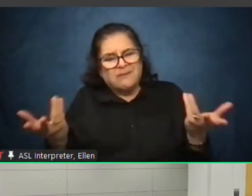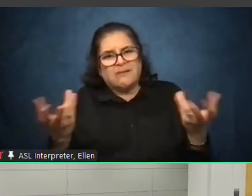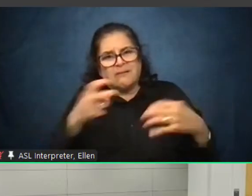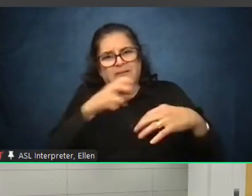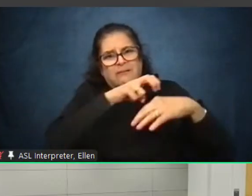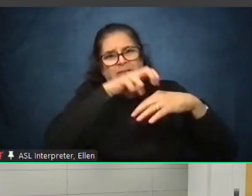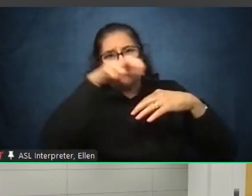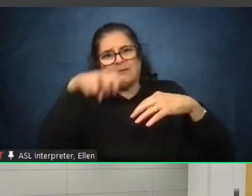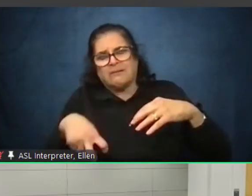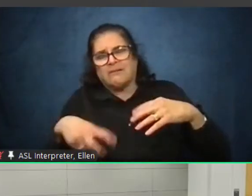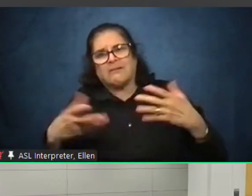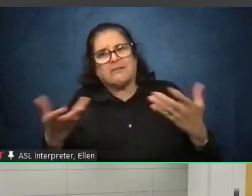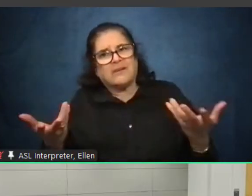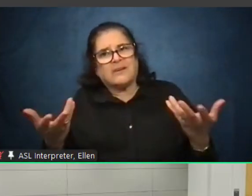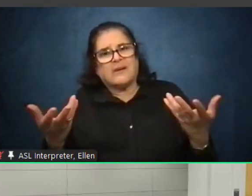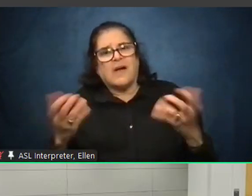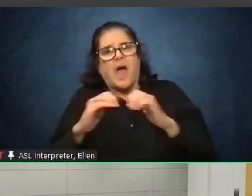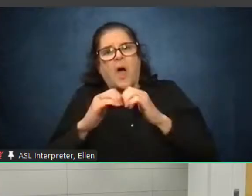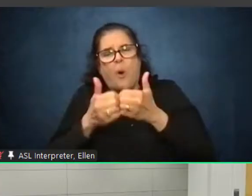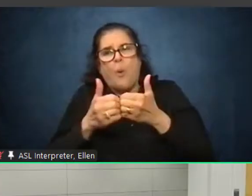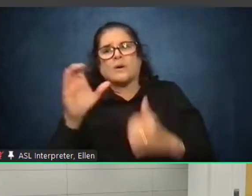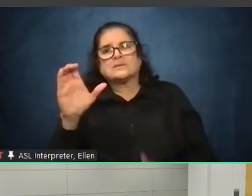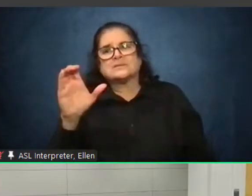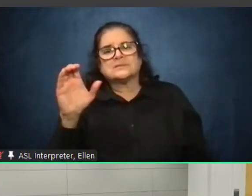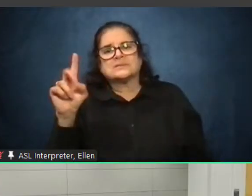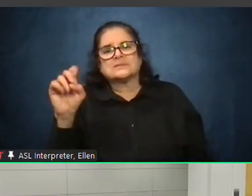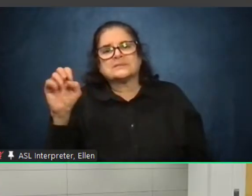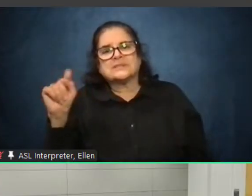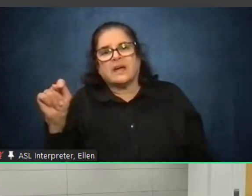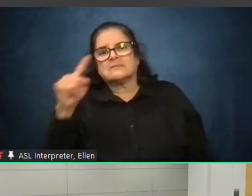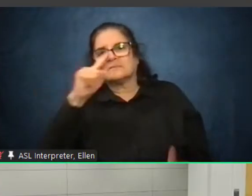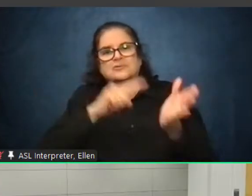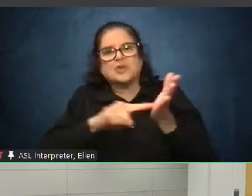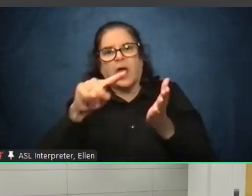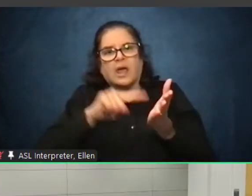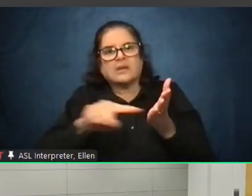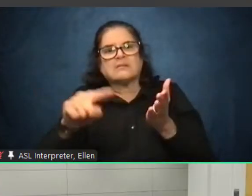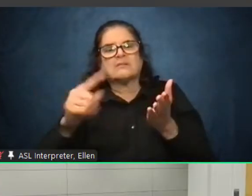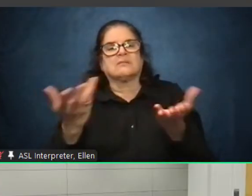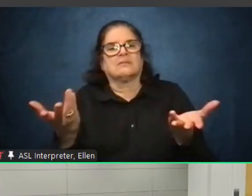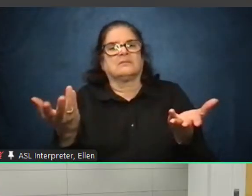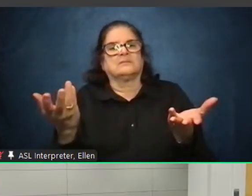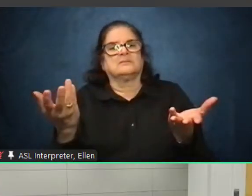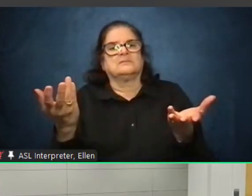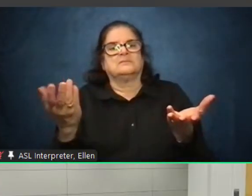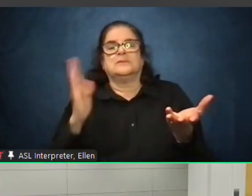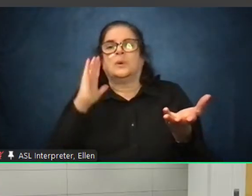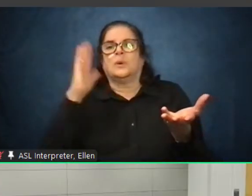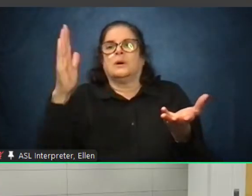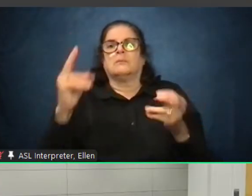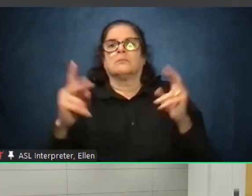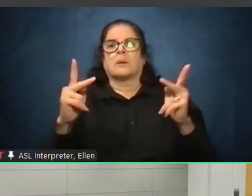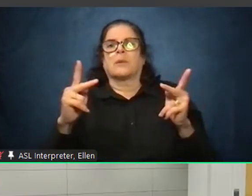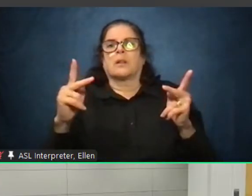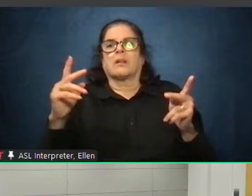process and the extent to which CDOT is checking in and having disabled people who use,